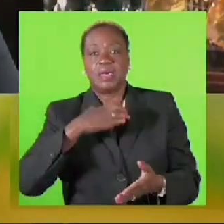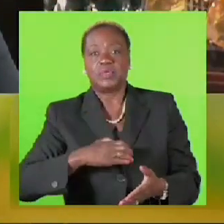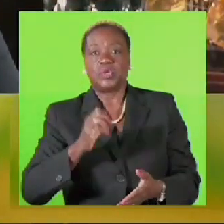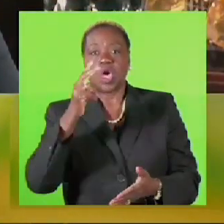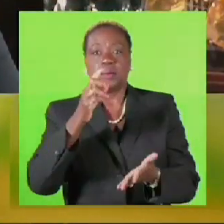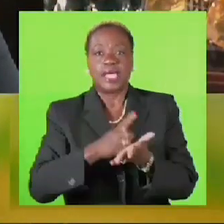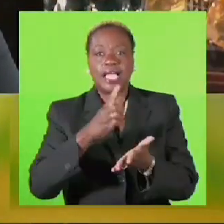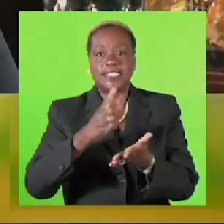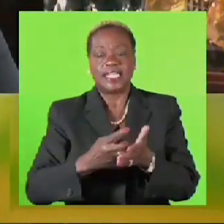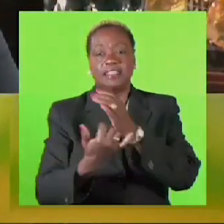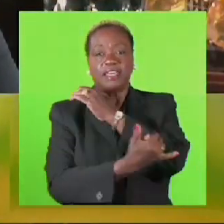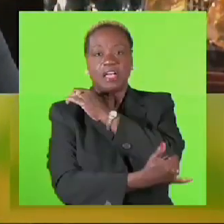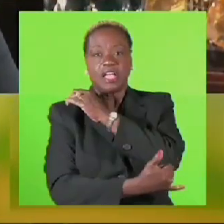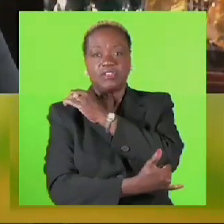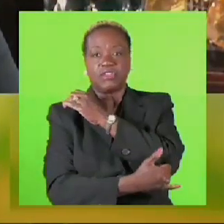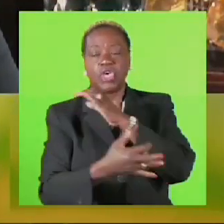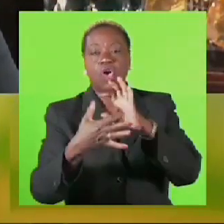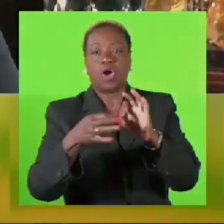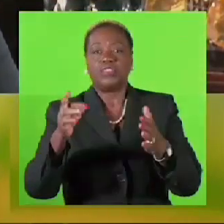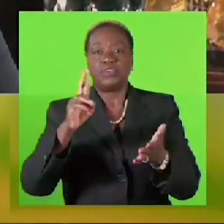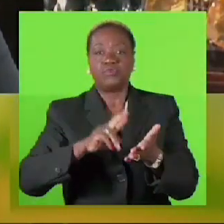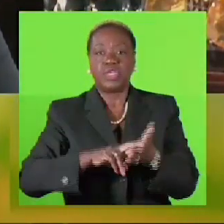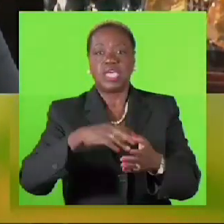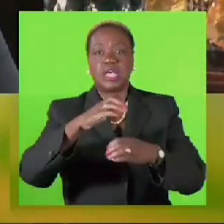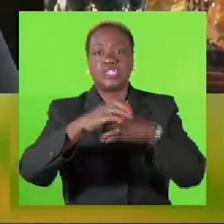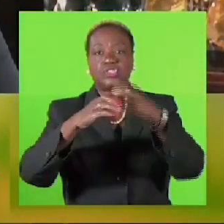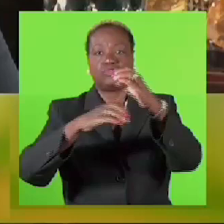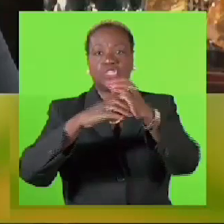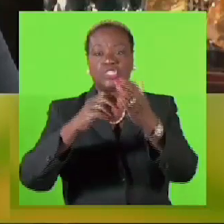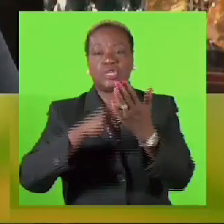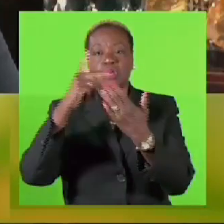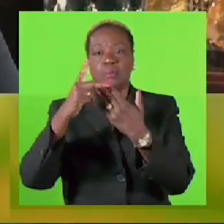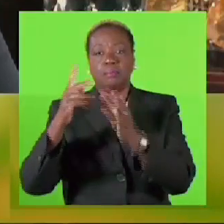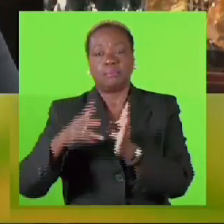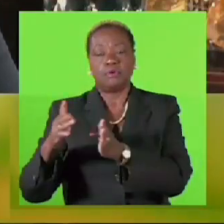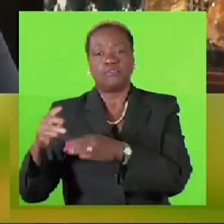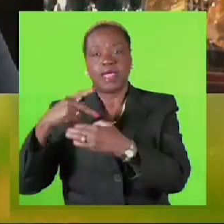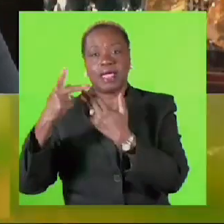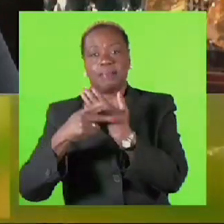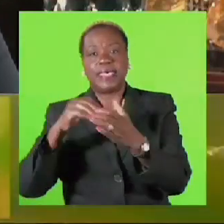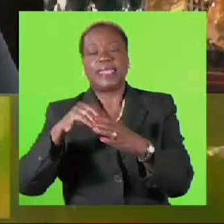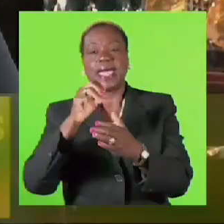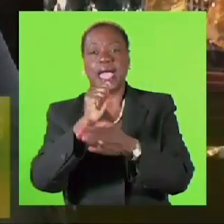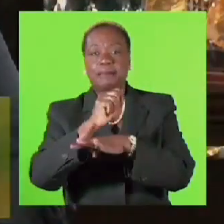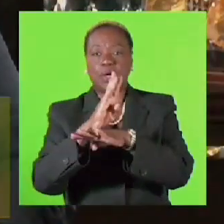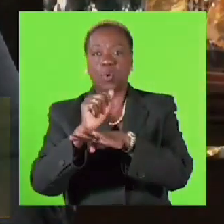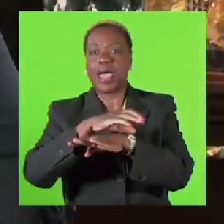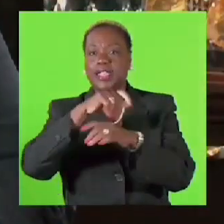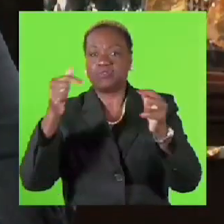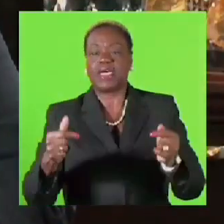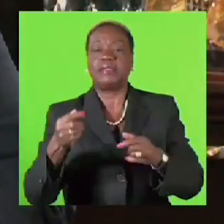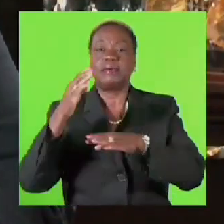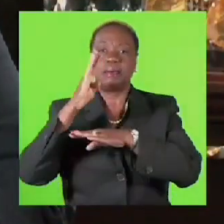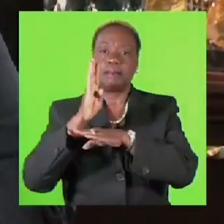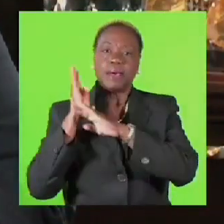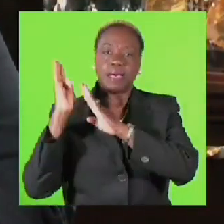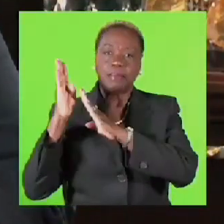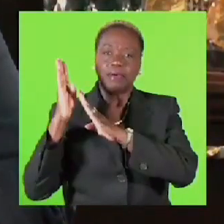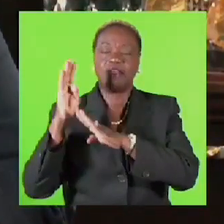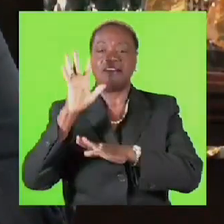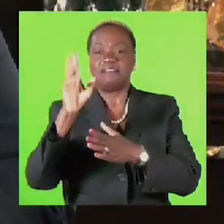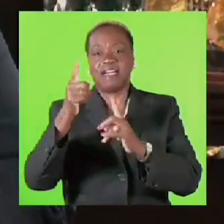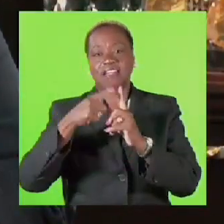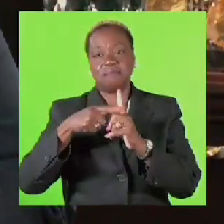the country on the Reconstruction program in Abaco and Grand Bahama, a little over 5